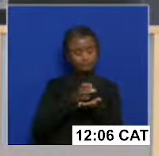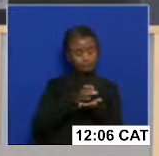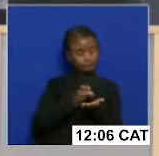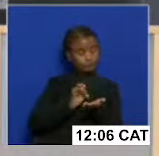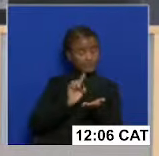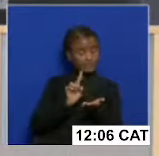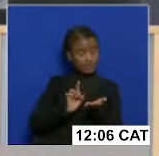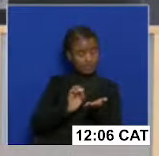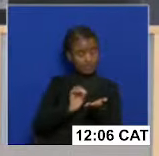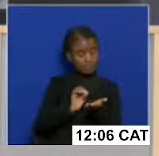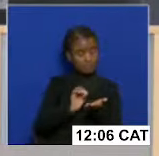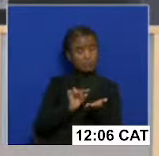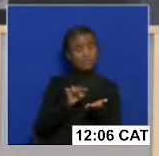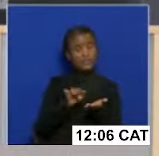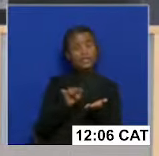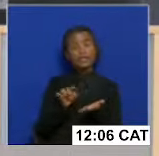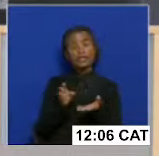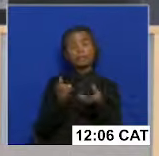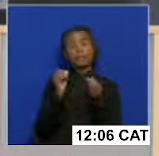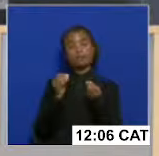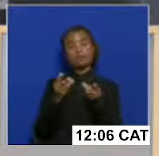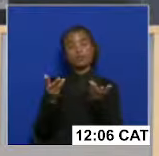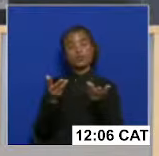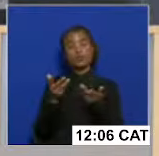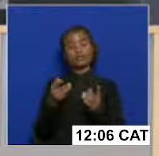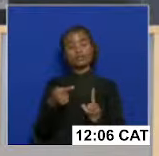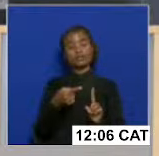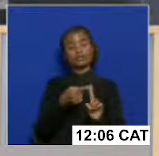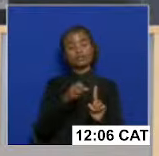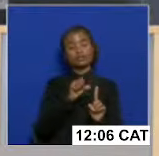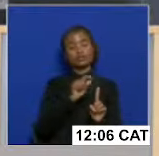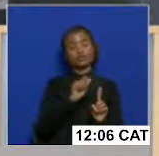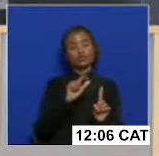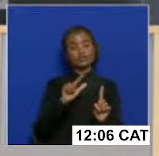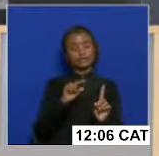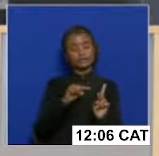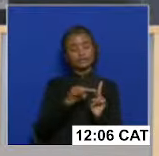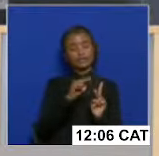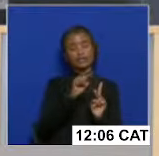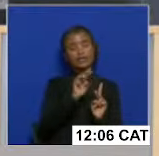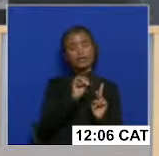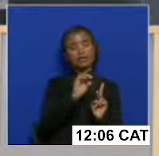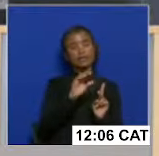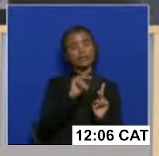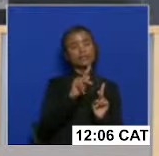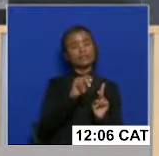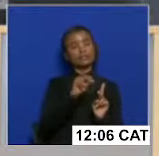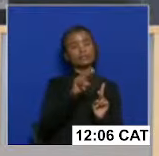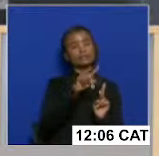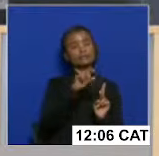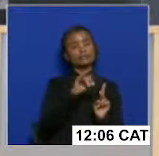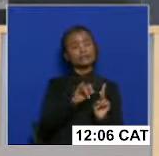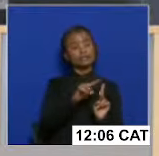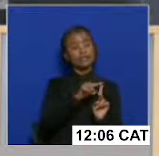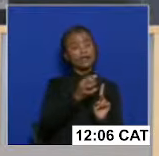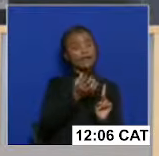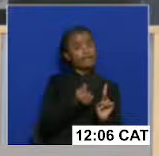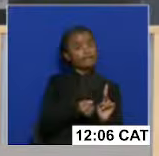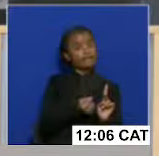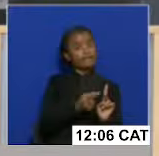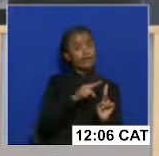Stolz and Mackenzie's possession. I was not aware that they did not hand over all the stones to Mr.